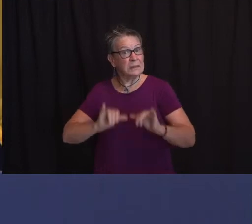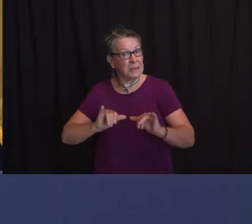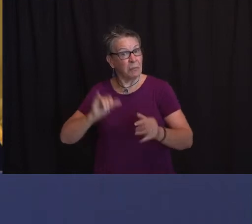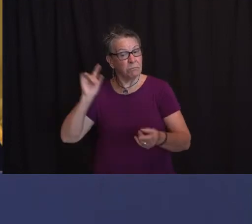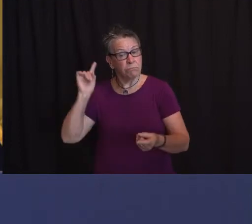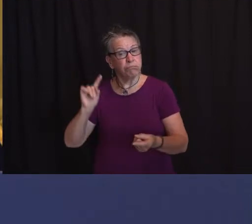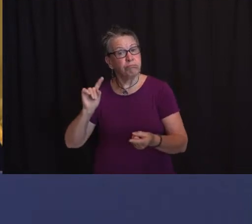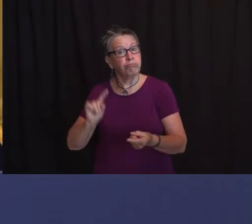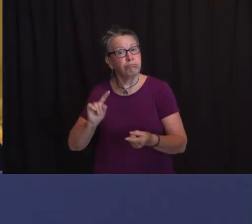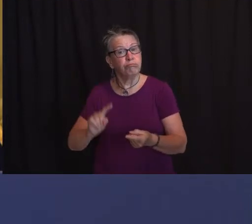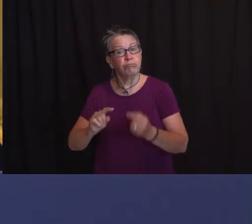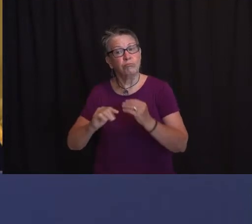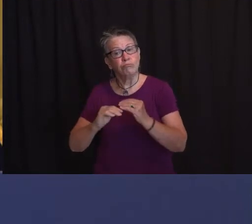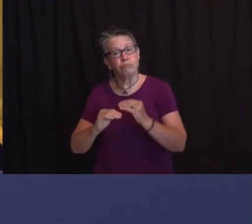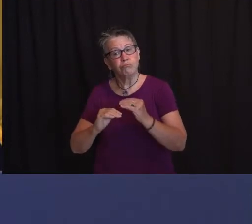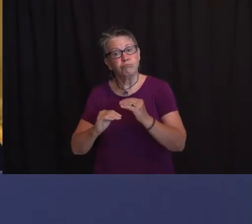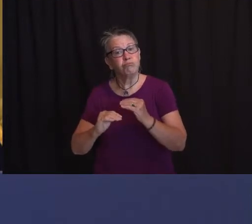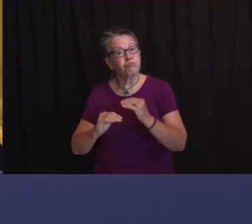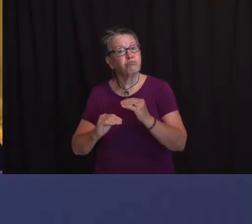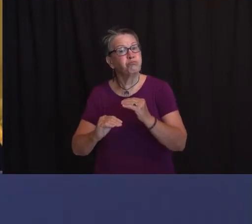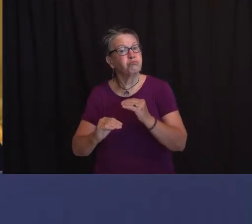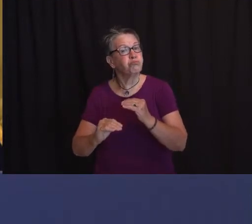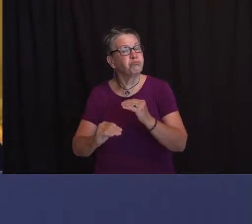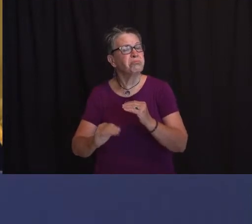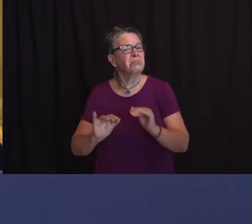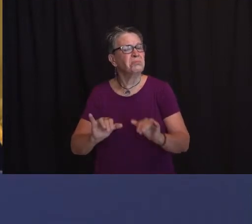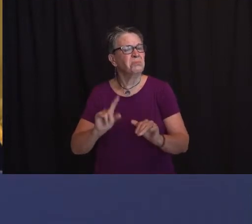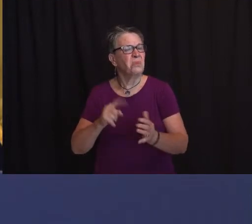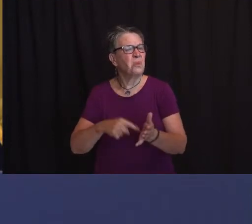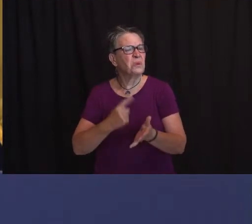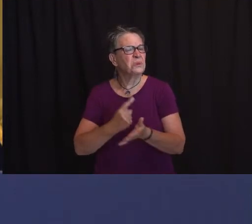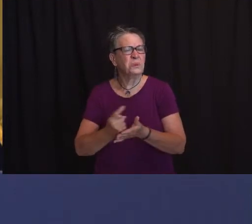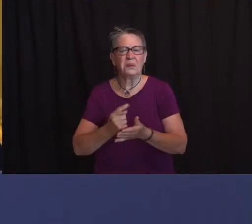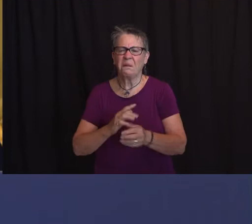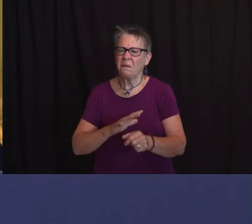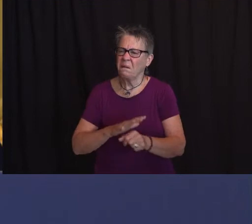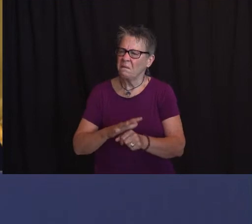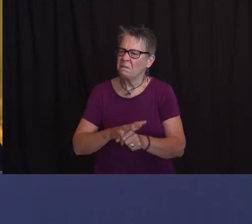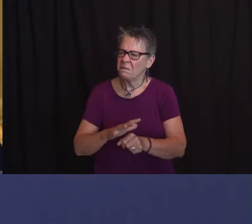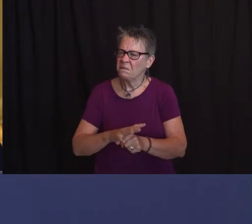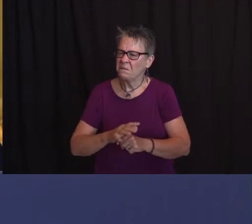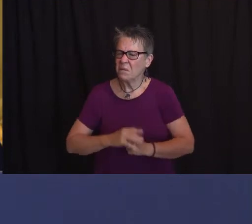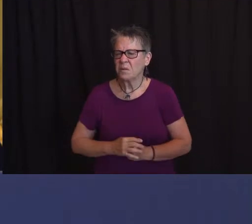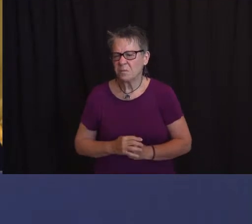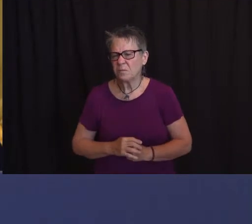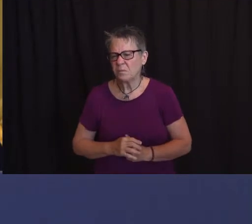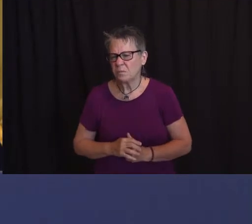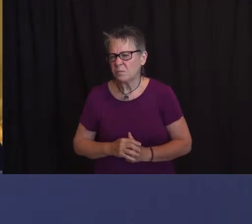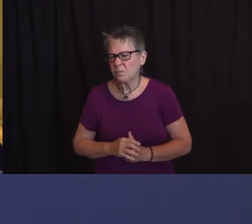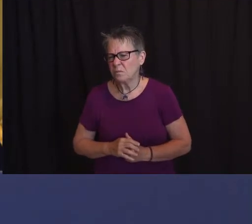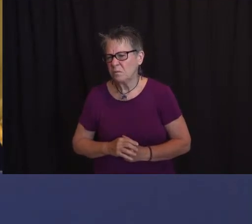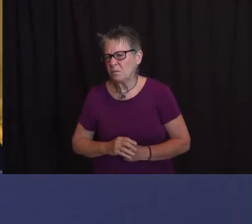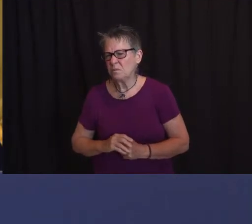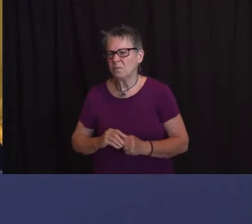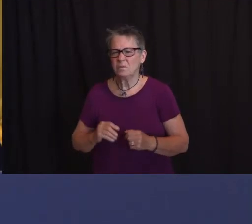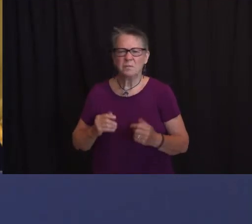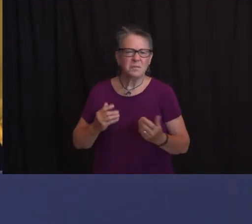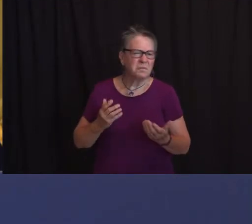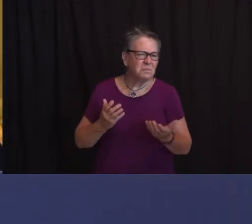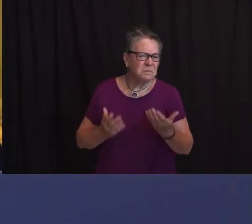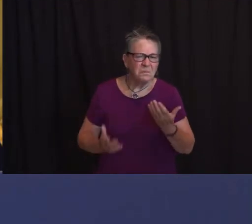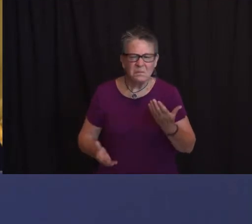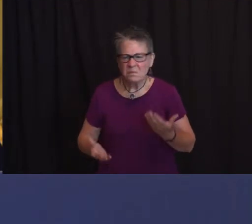We'll probably, Tina, I should ask Ed Lifshitz this, we'll probably, I would guess Judy would probably switch